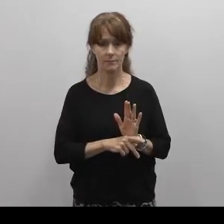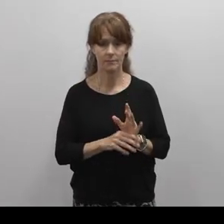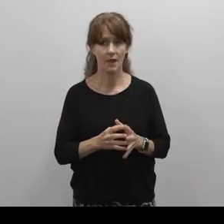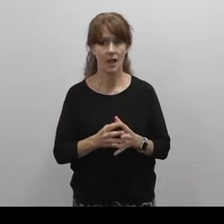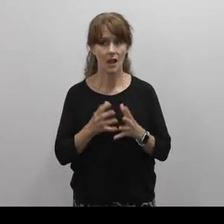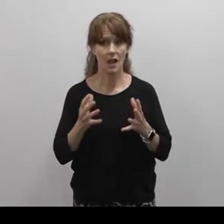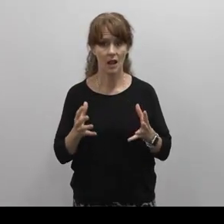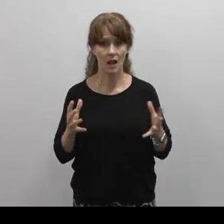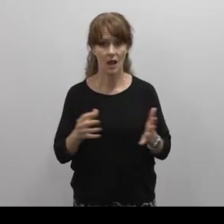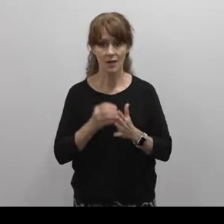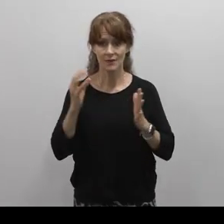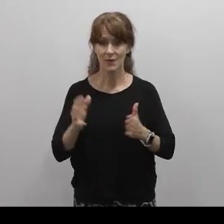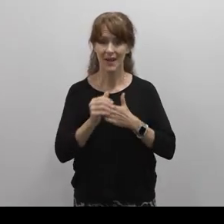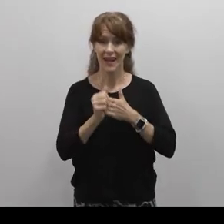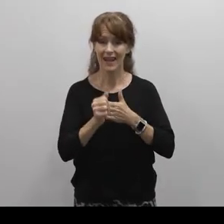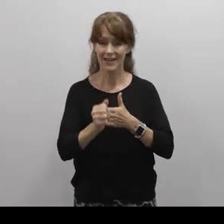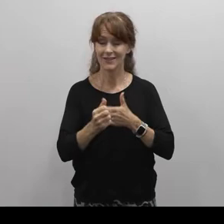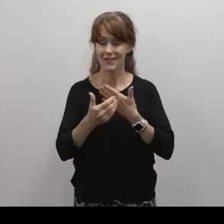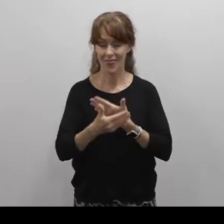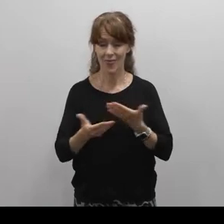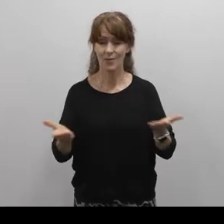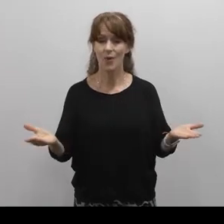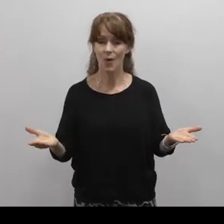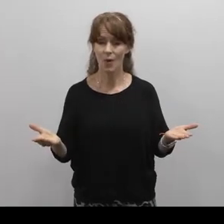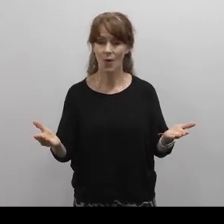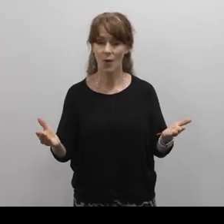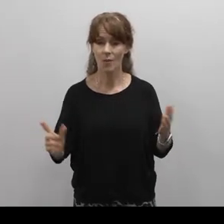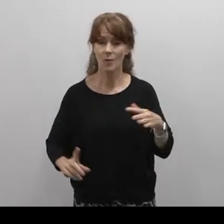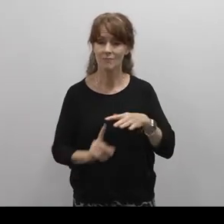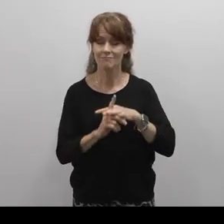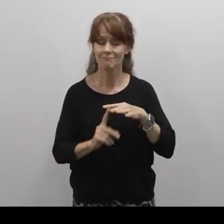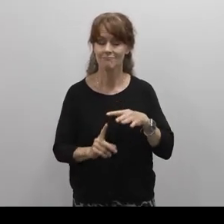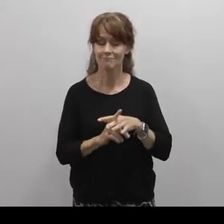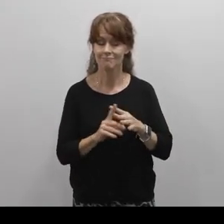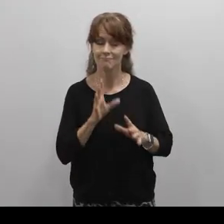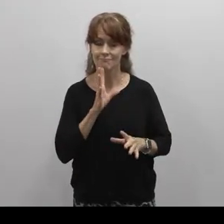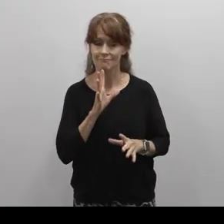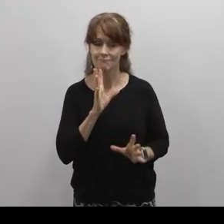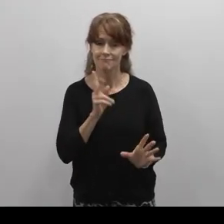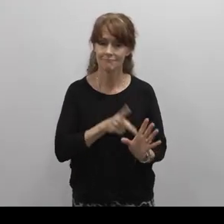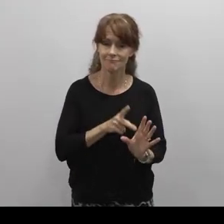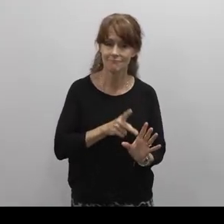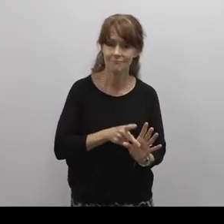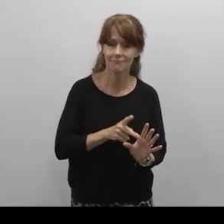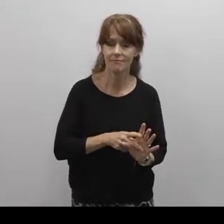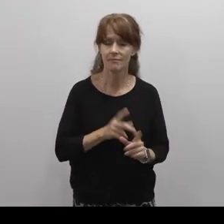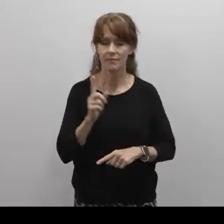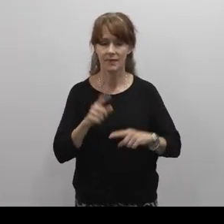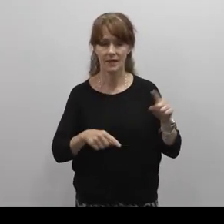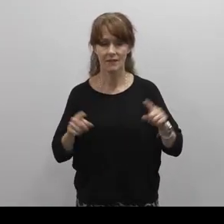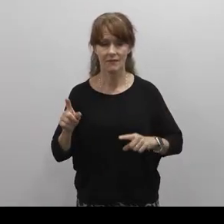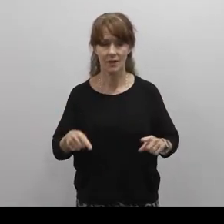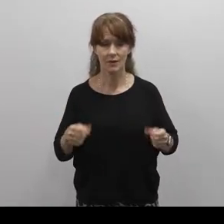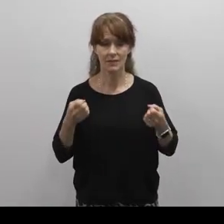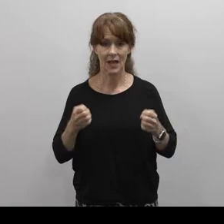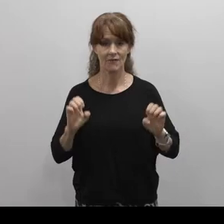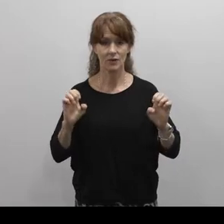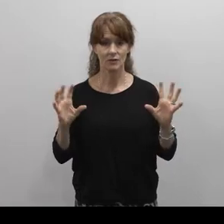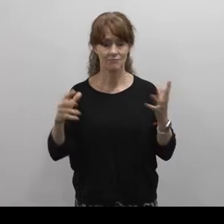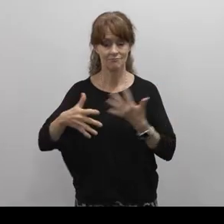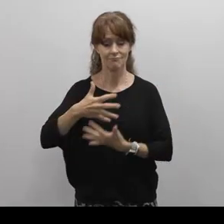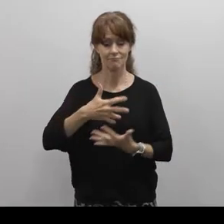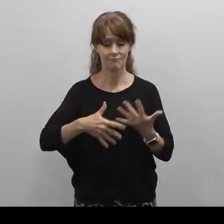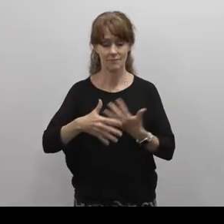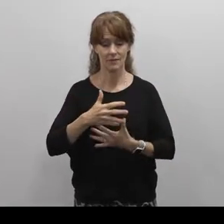A lot of student leaders in the room who have chimed in and participated via the various engagement efforts. Again,